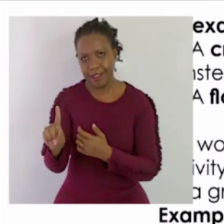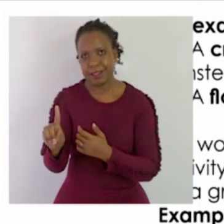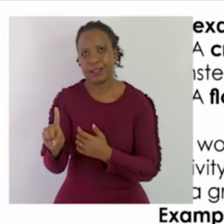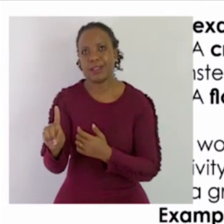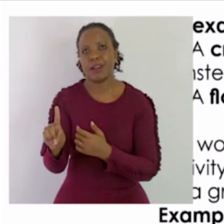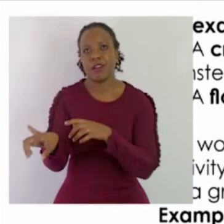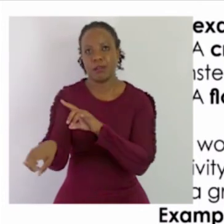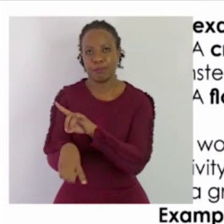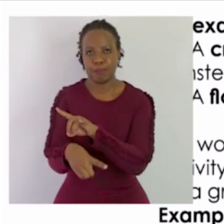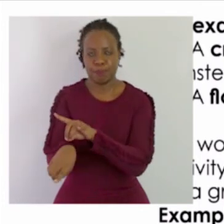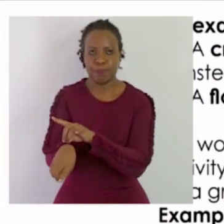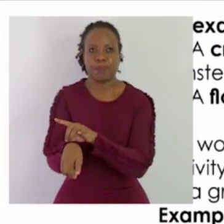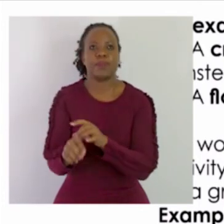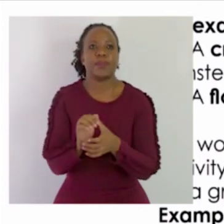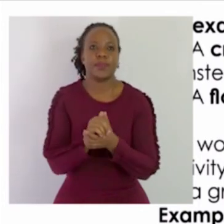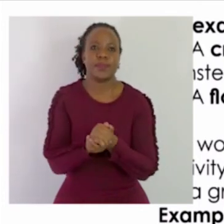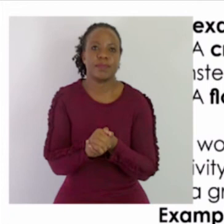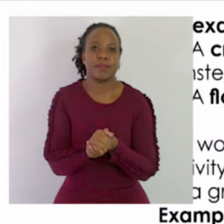of elephants.